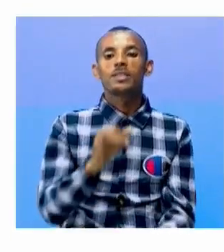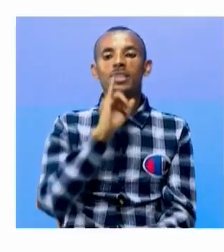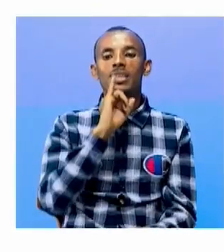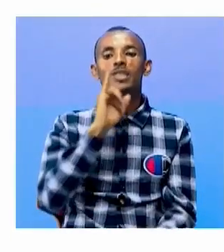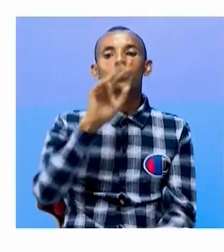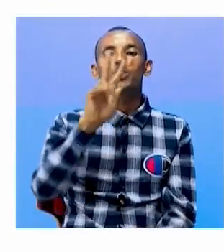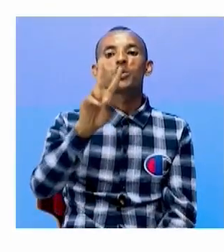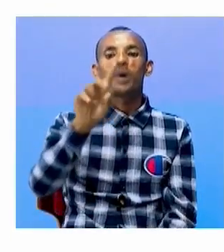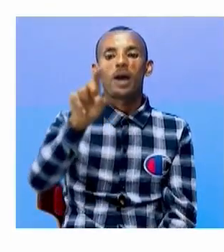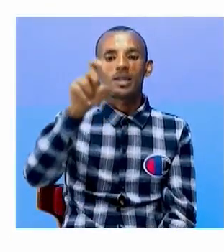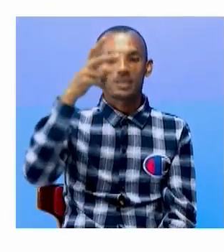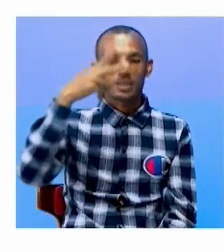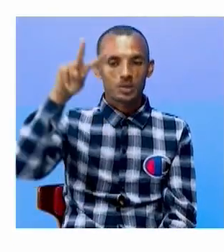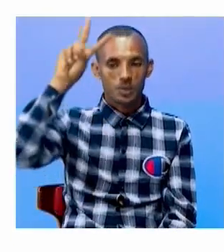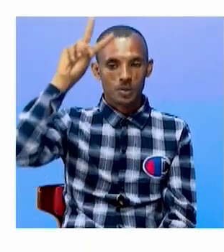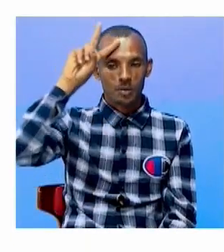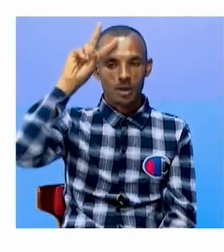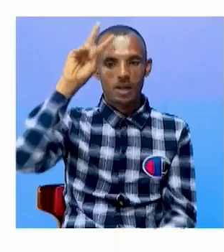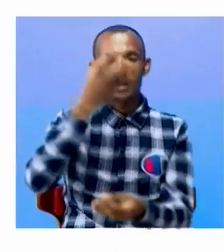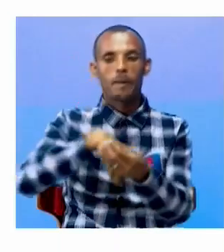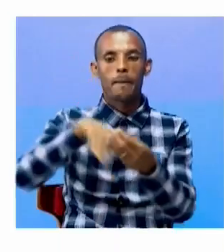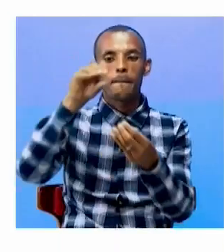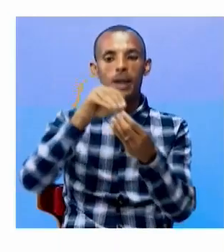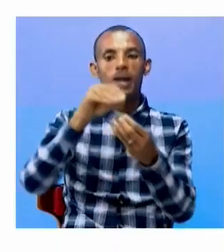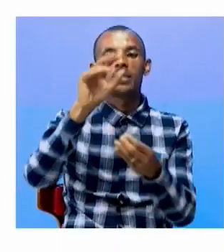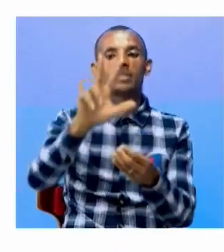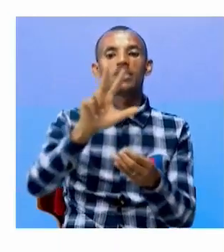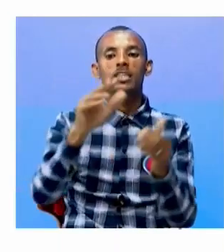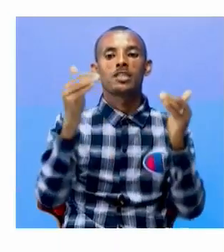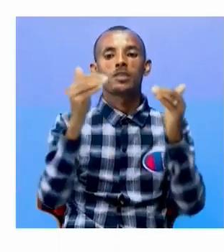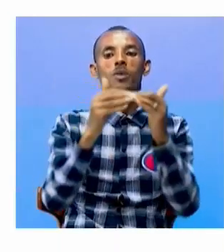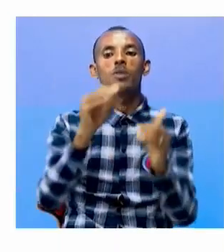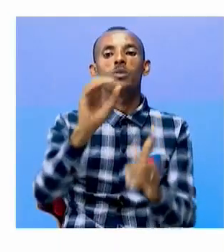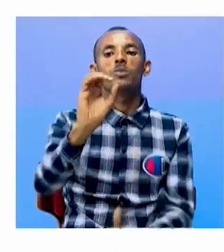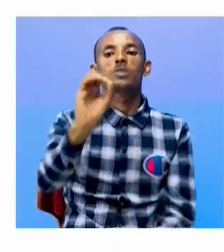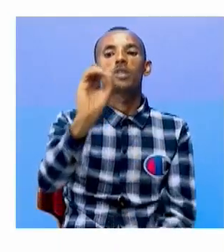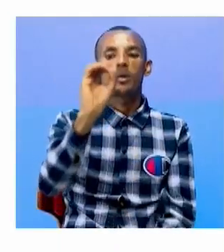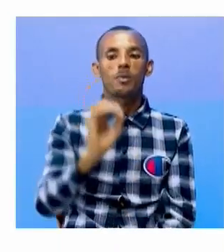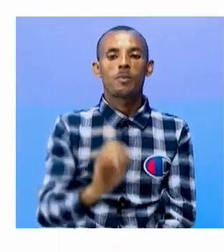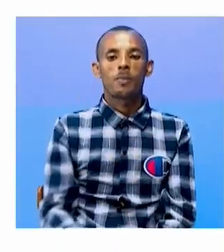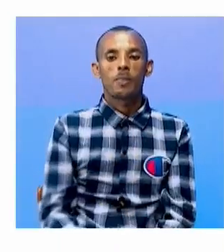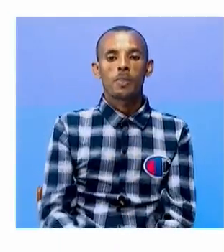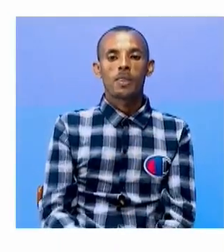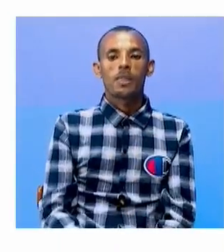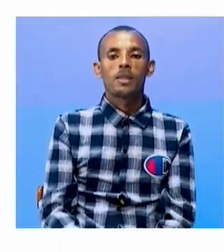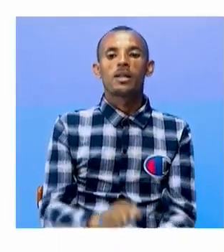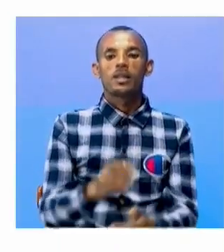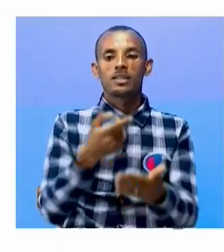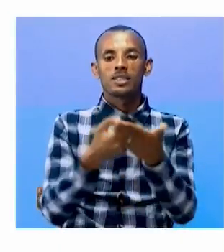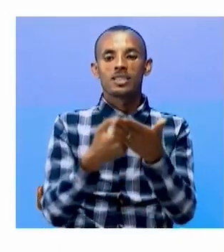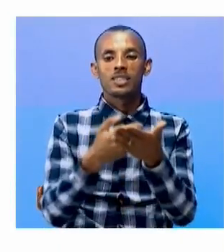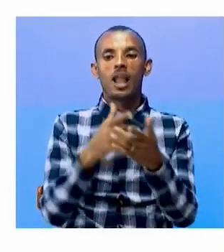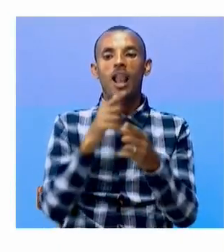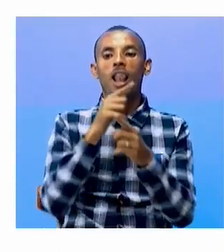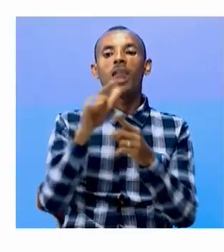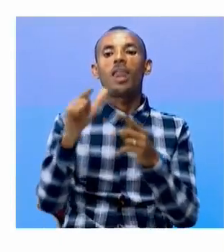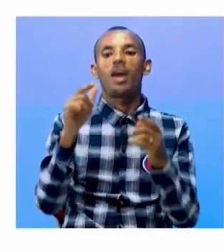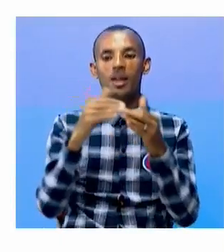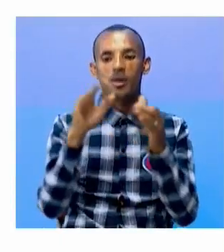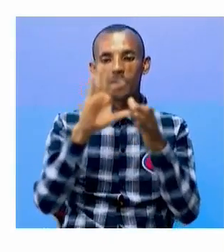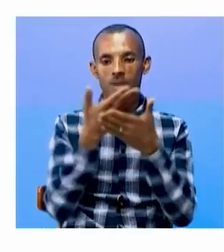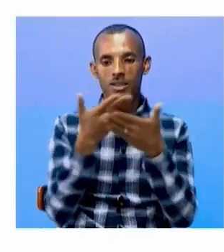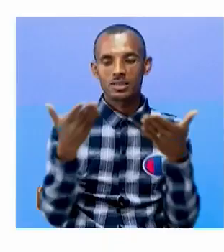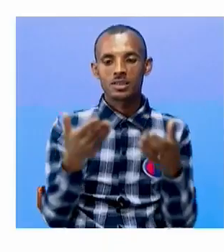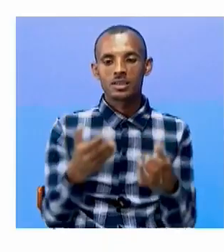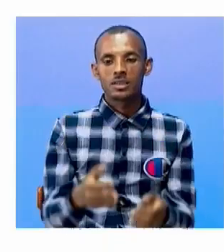2x squared plus 3 is equal to 0. Is this one linear?